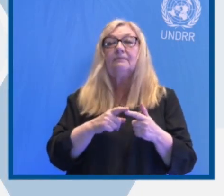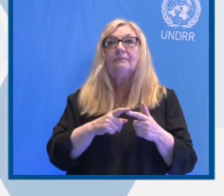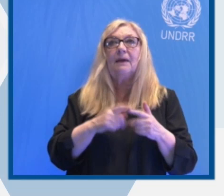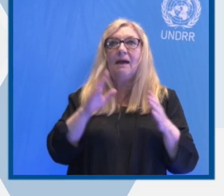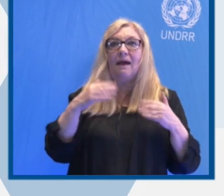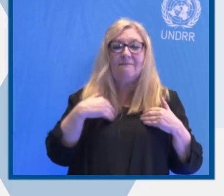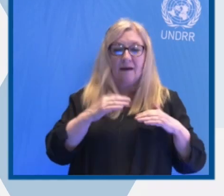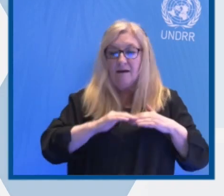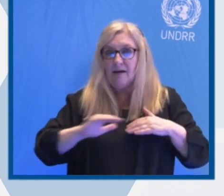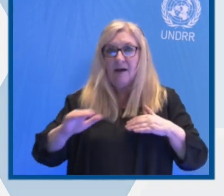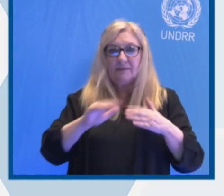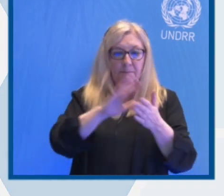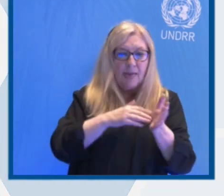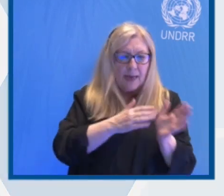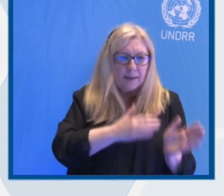inform